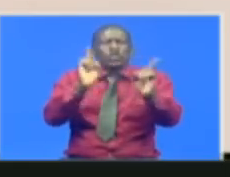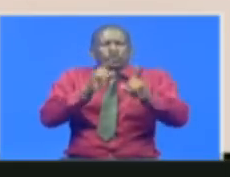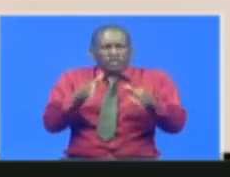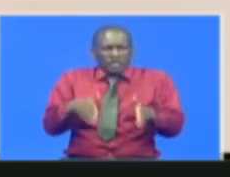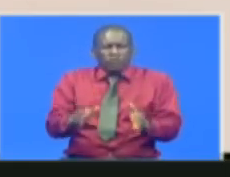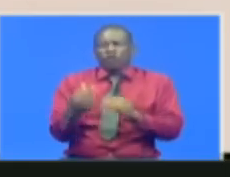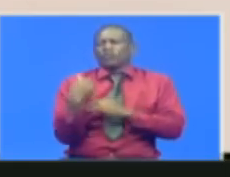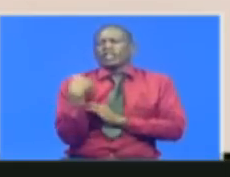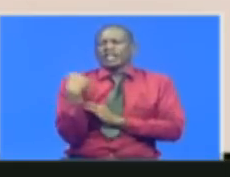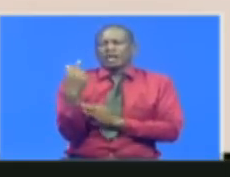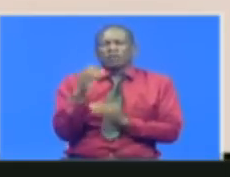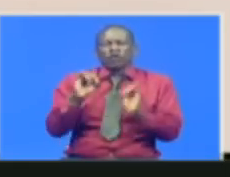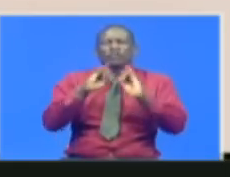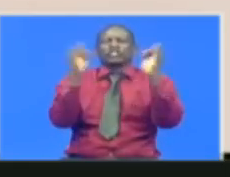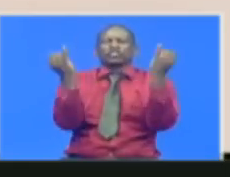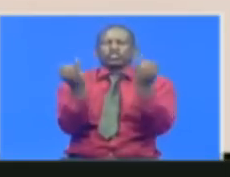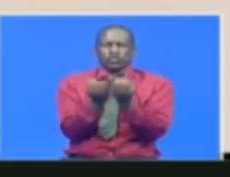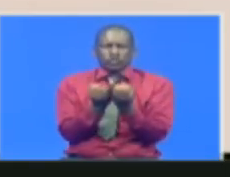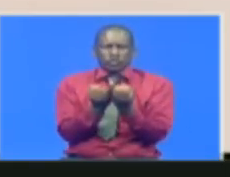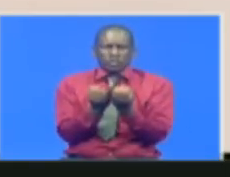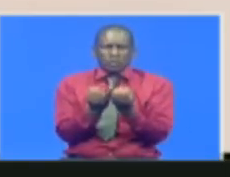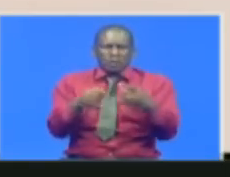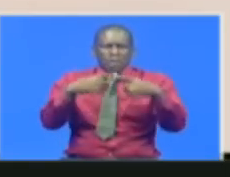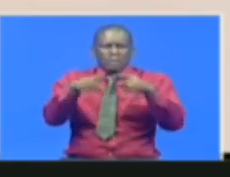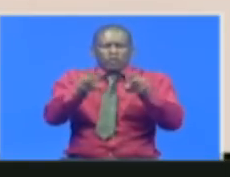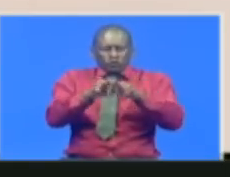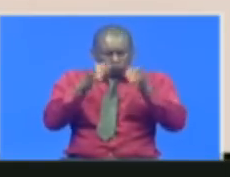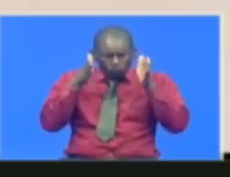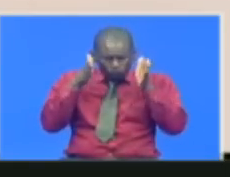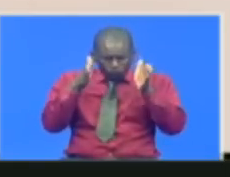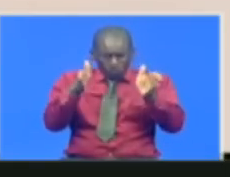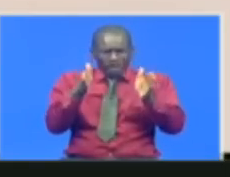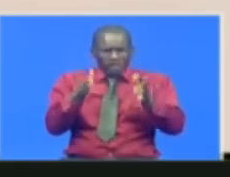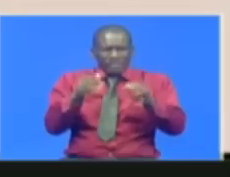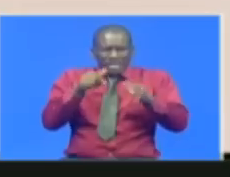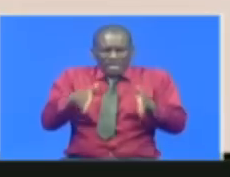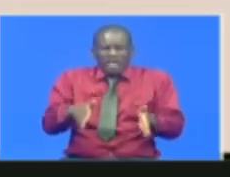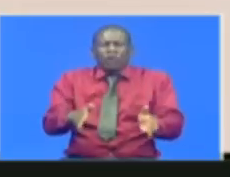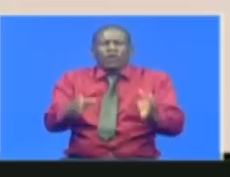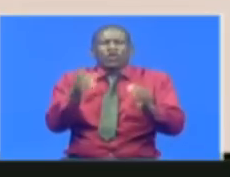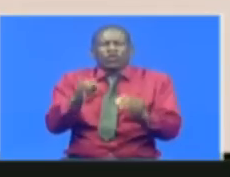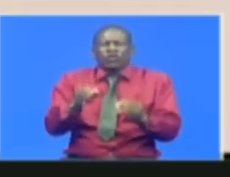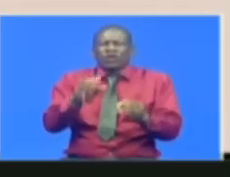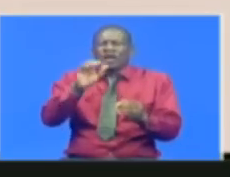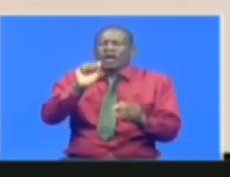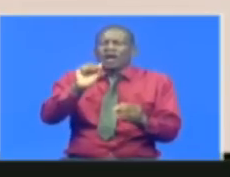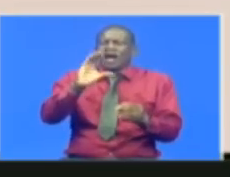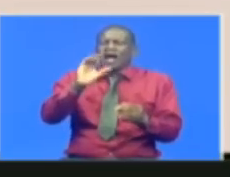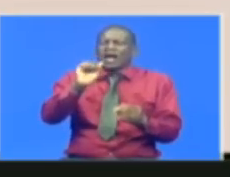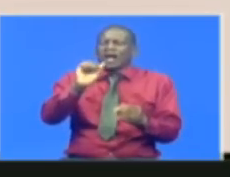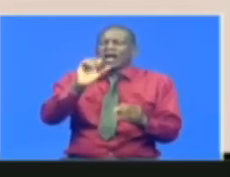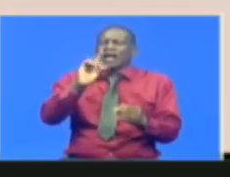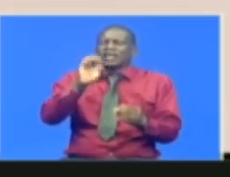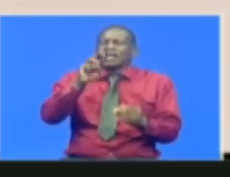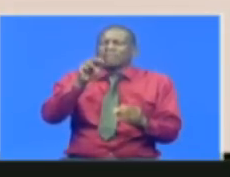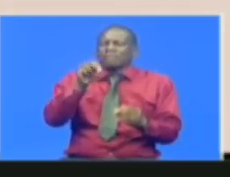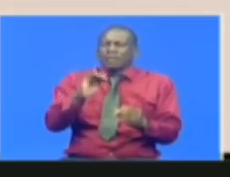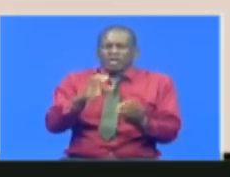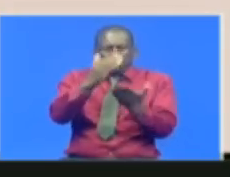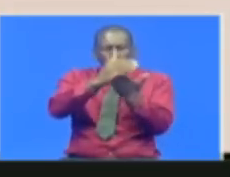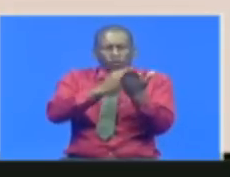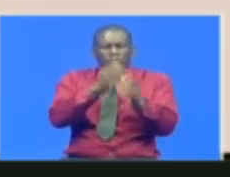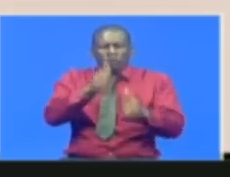the number of institutions, but also in terms of the academic programs that we are offering in